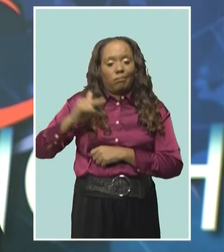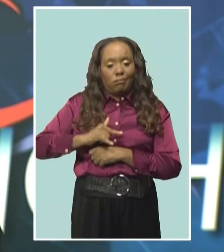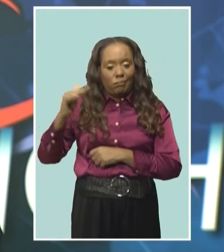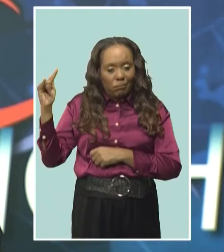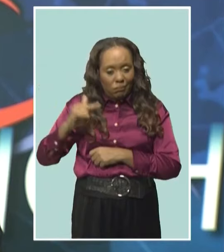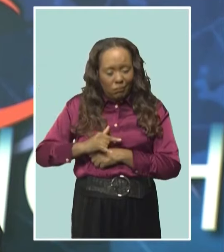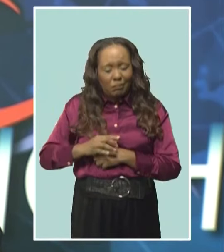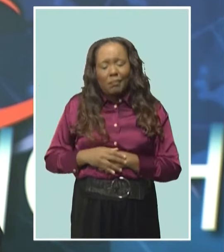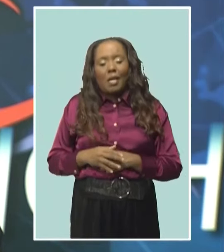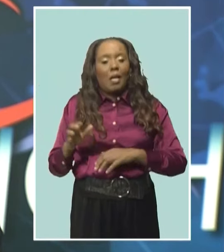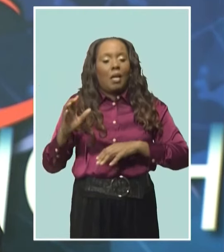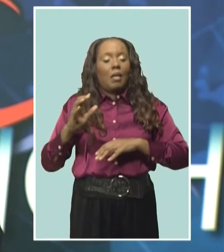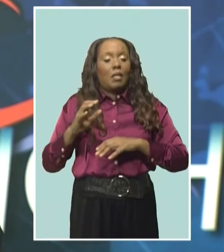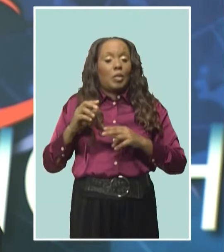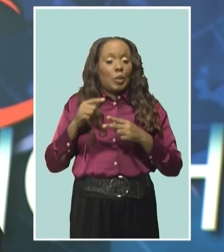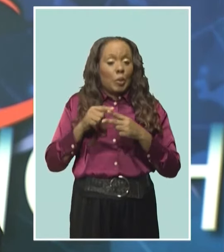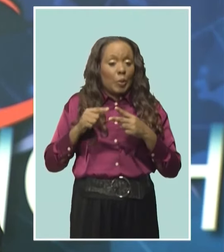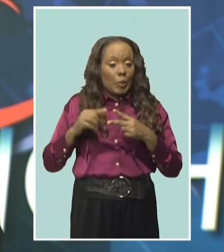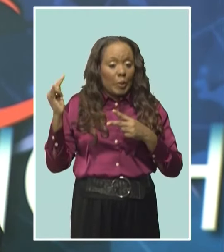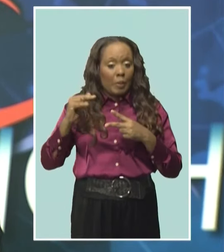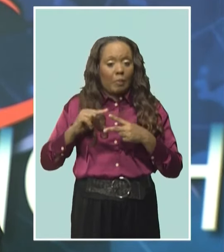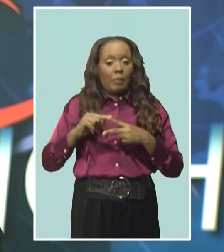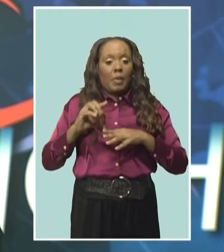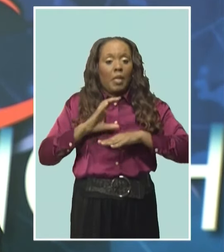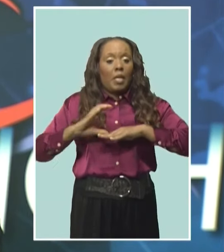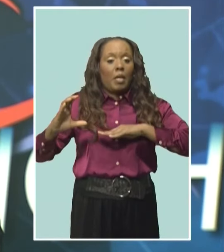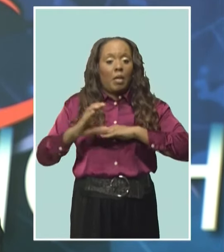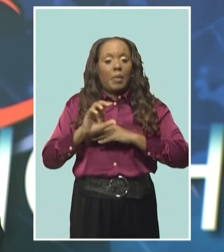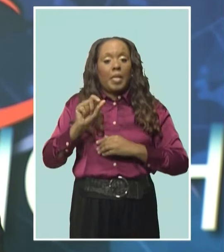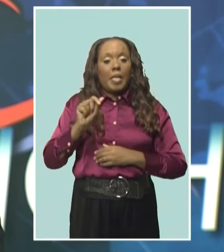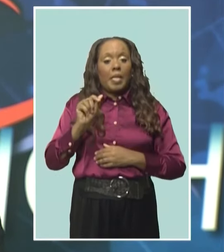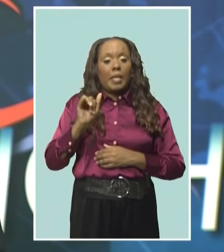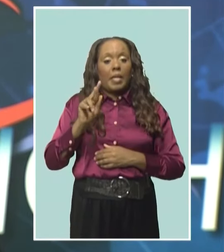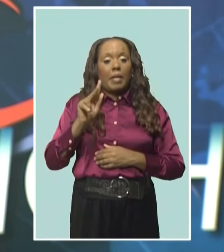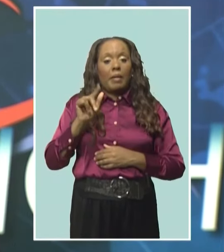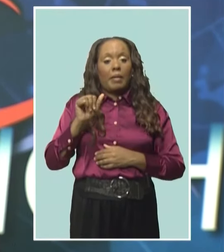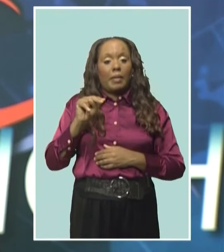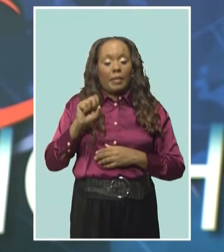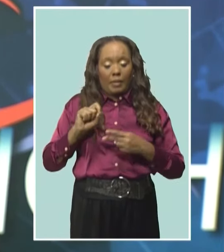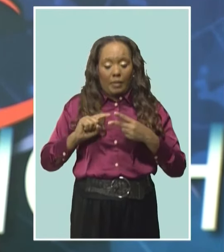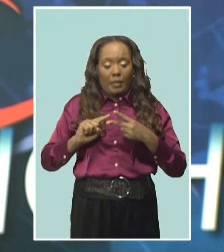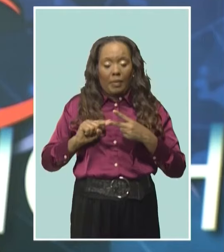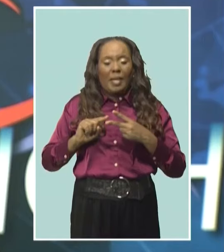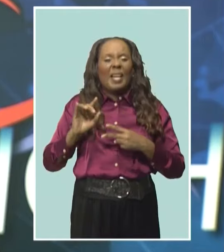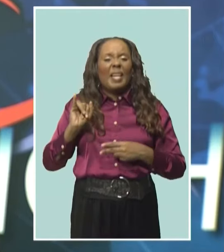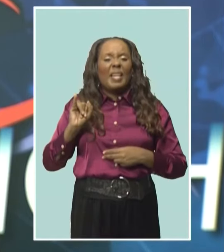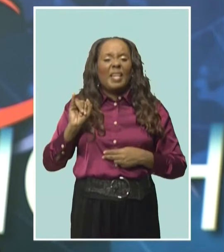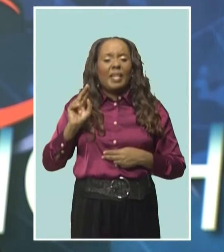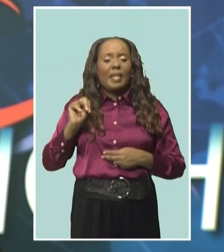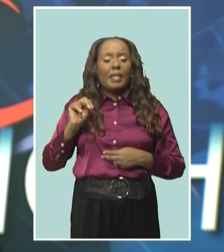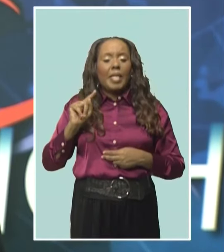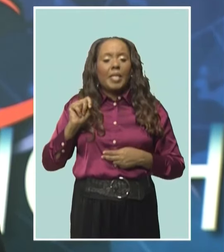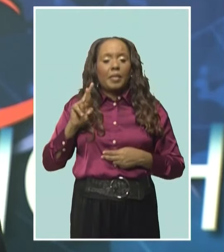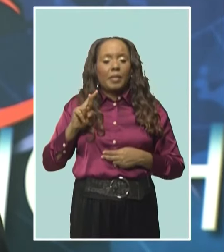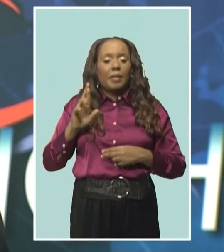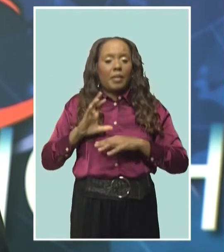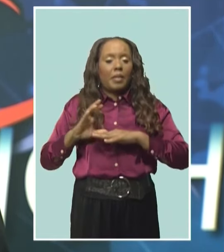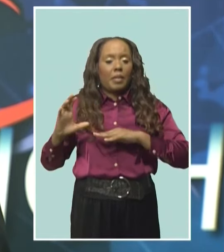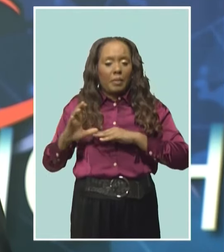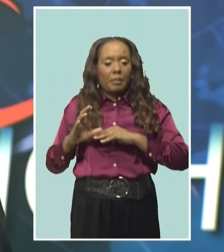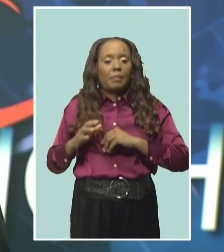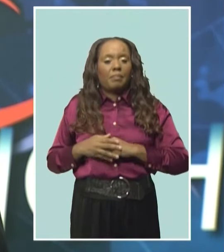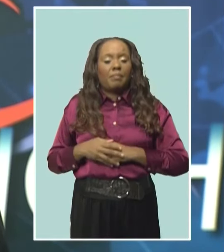Airlines and Intercaribbean, two of the airlines servicing the route. Over time, both carriers have ramped up to daily